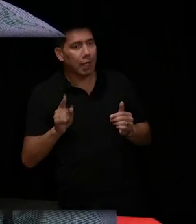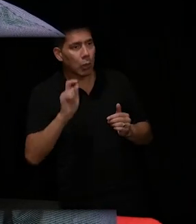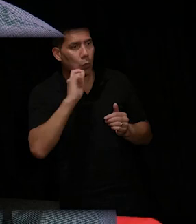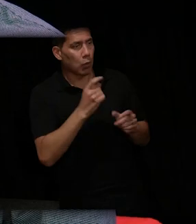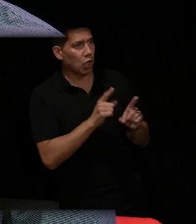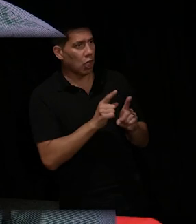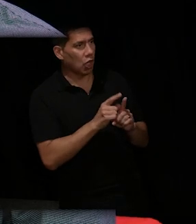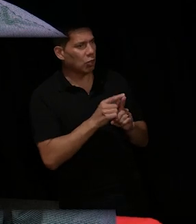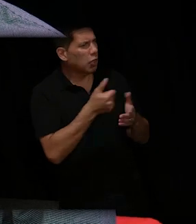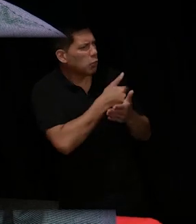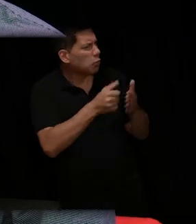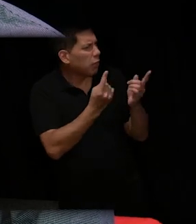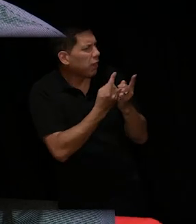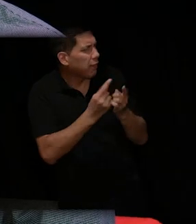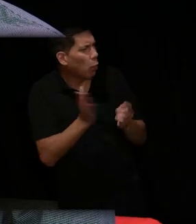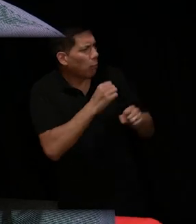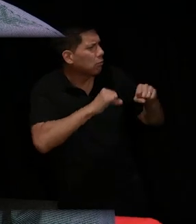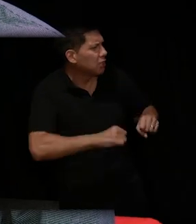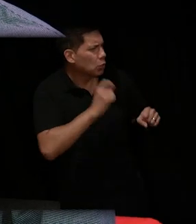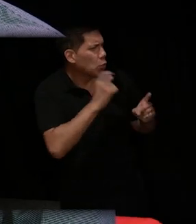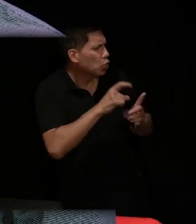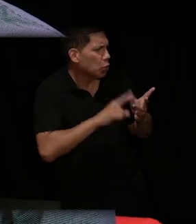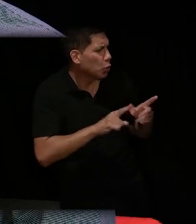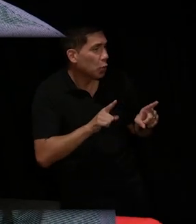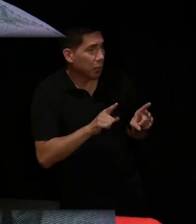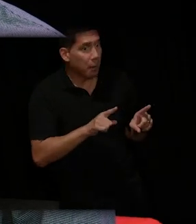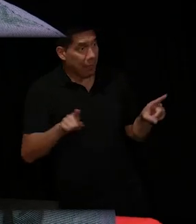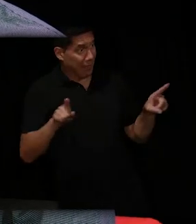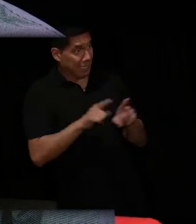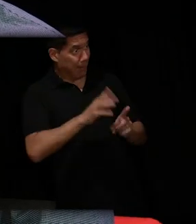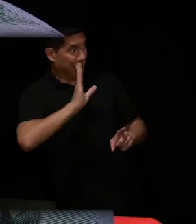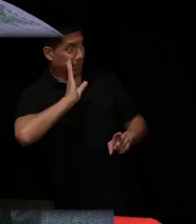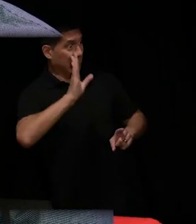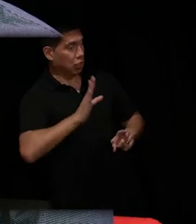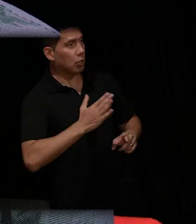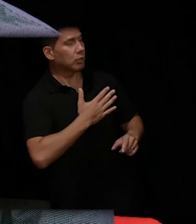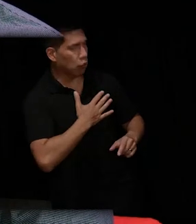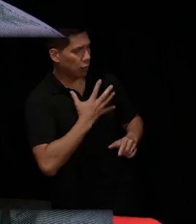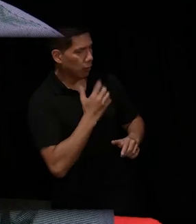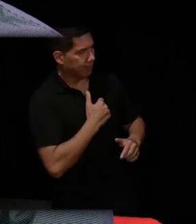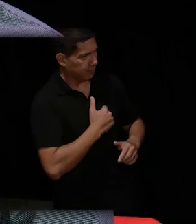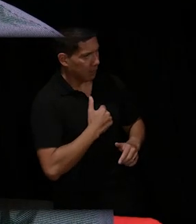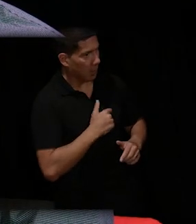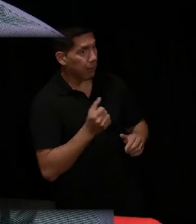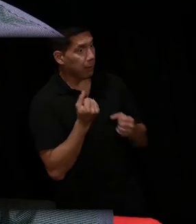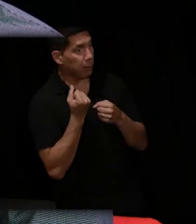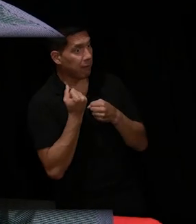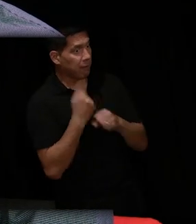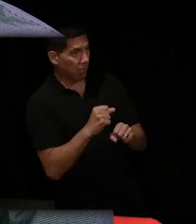thing that every president will do. But in the very same speech, he would also say, but this is preventable, and this is what we